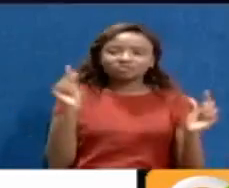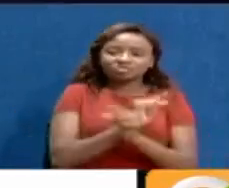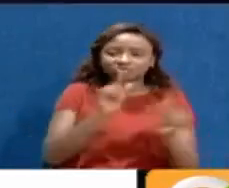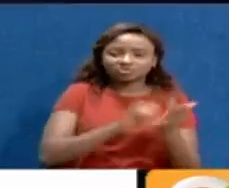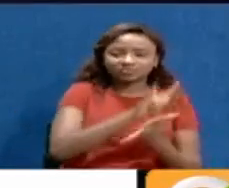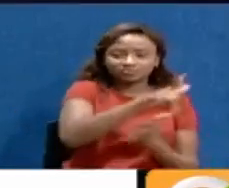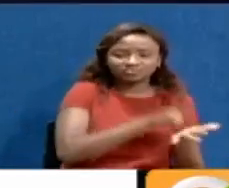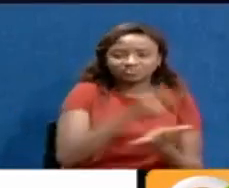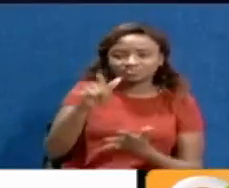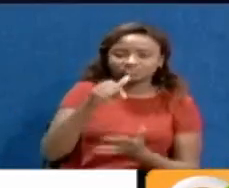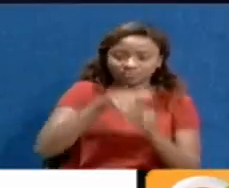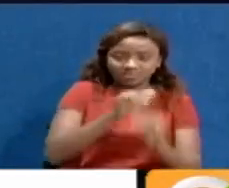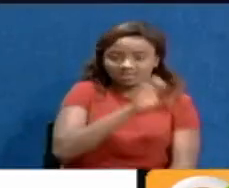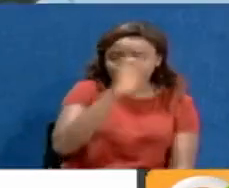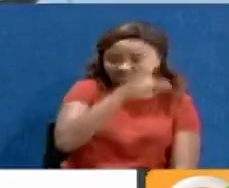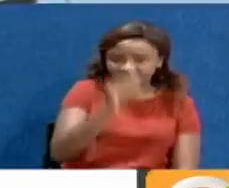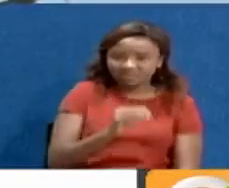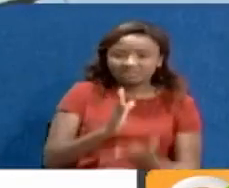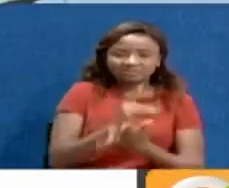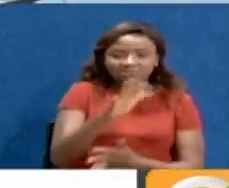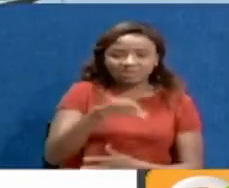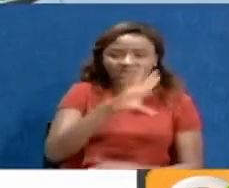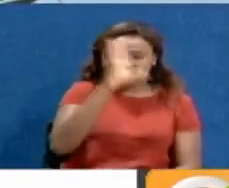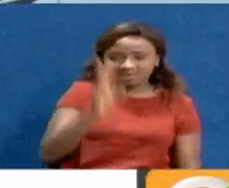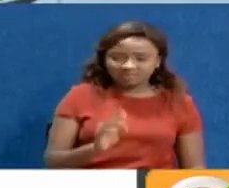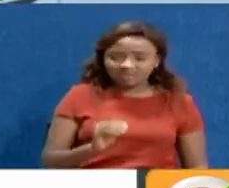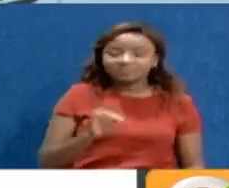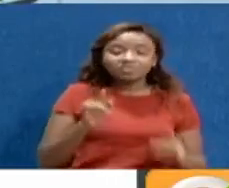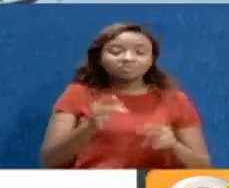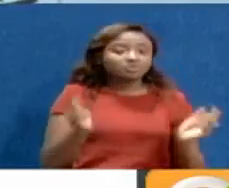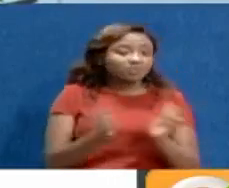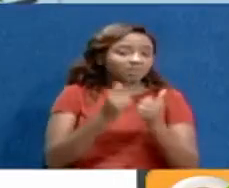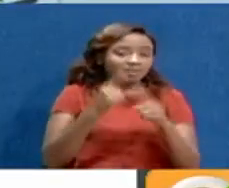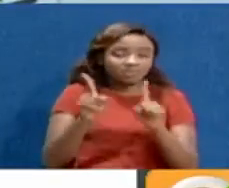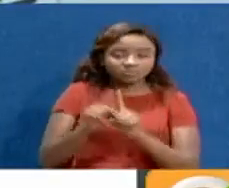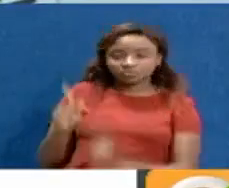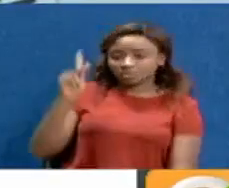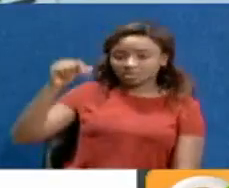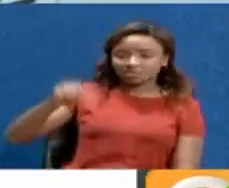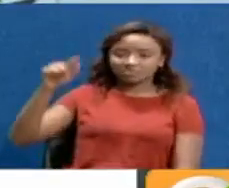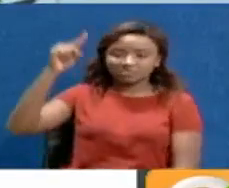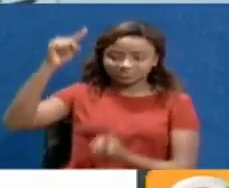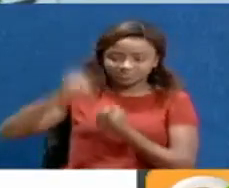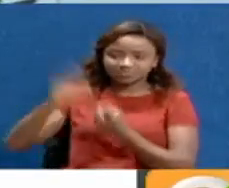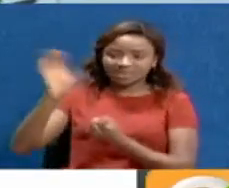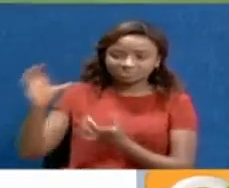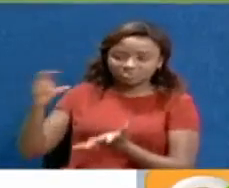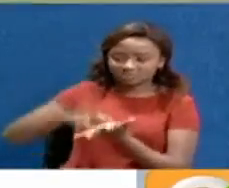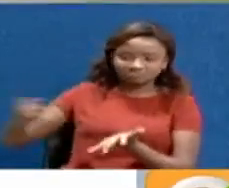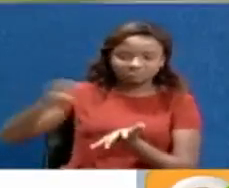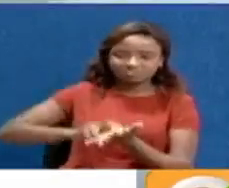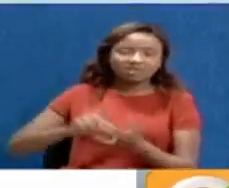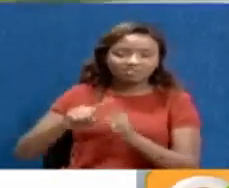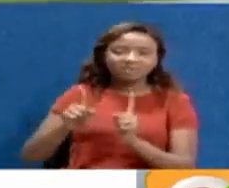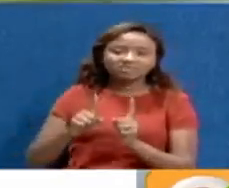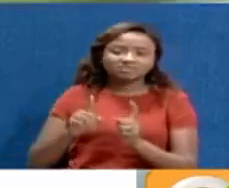within East Africa and some parts of Africa. This coming at a time when Kenya Airways is reducing its fleet and converting some of its